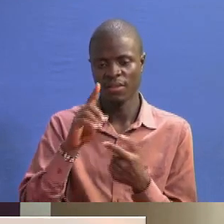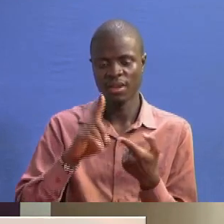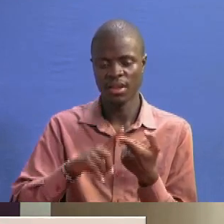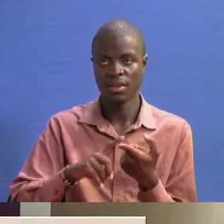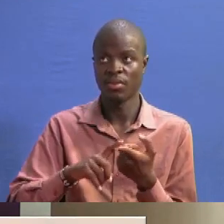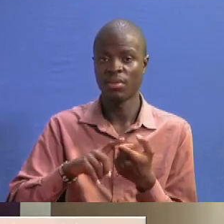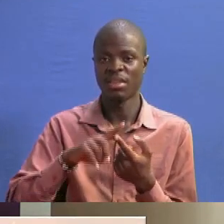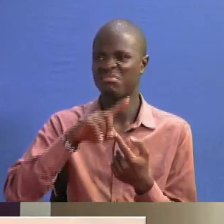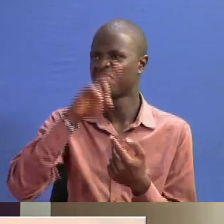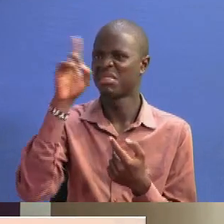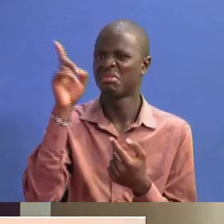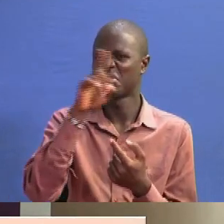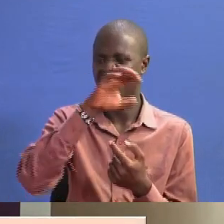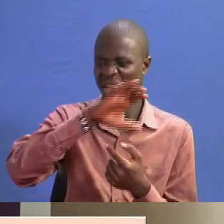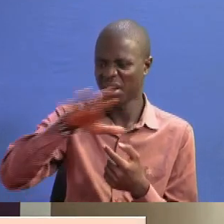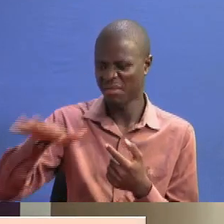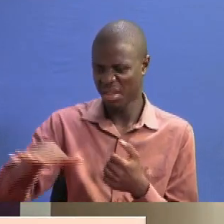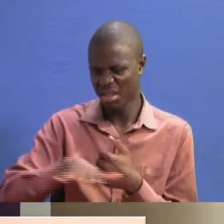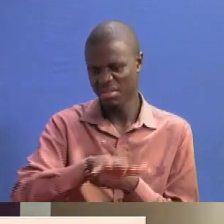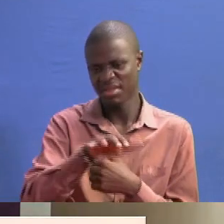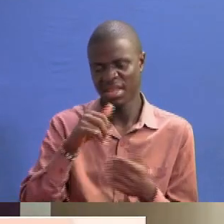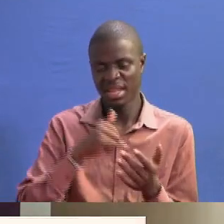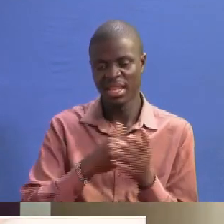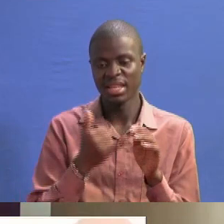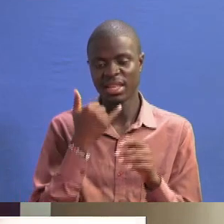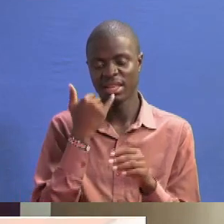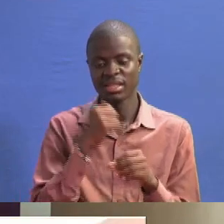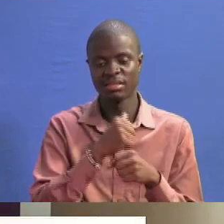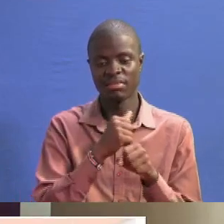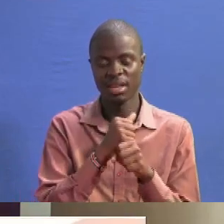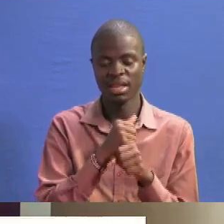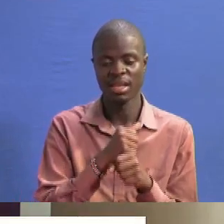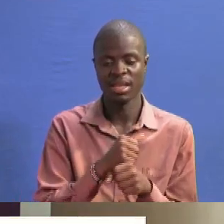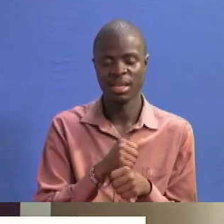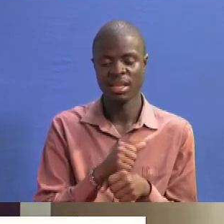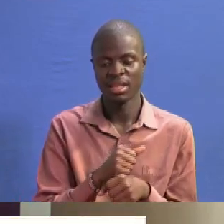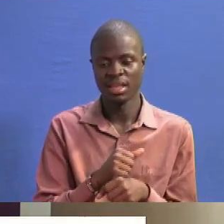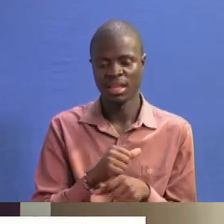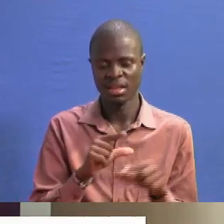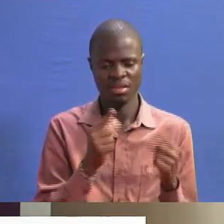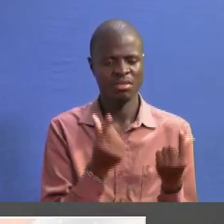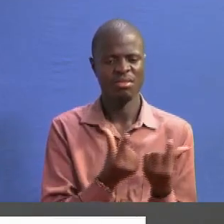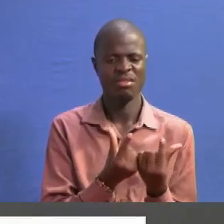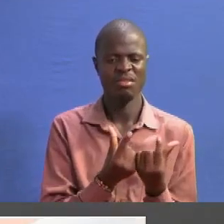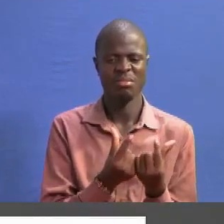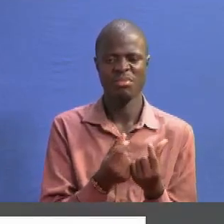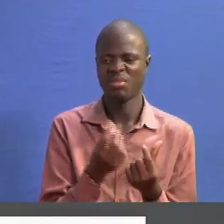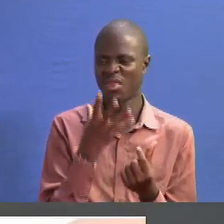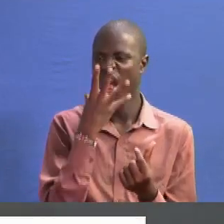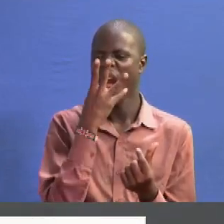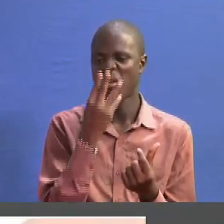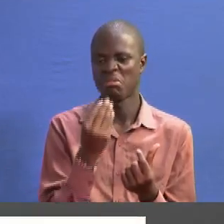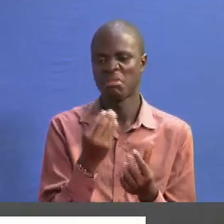big challenge of CO2 emissions. It is causing global warming and by extension is causing climate change. Profesa